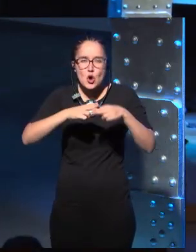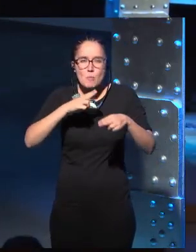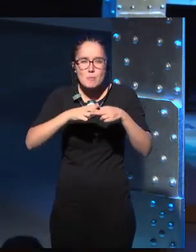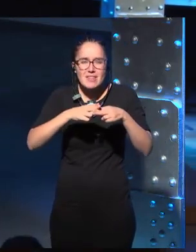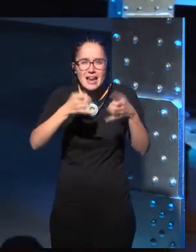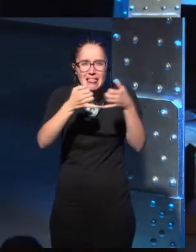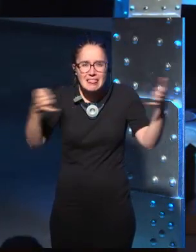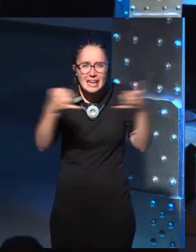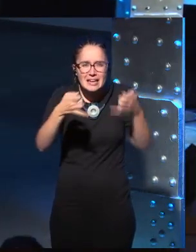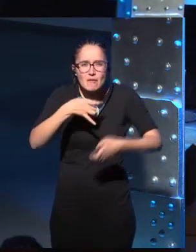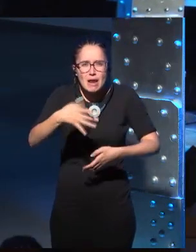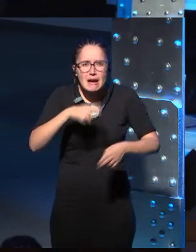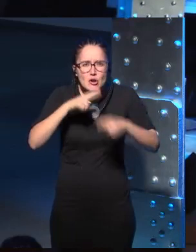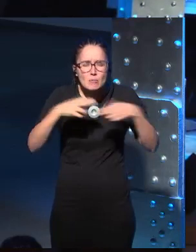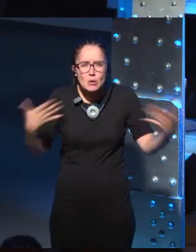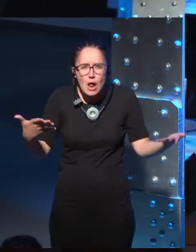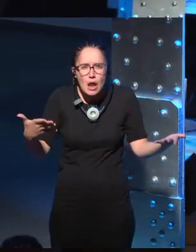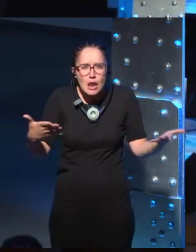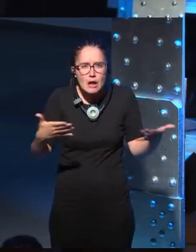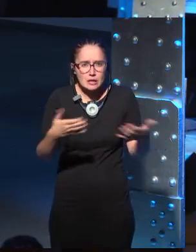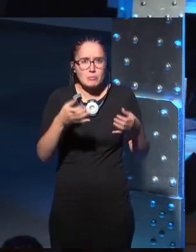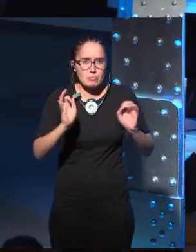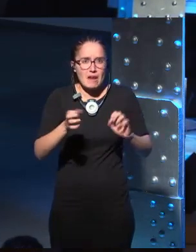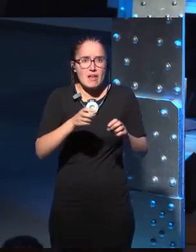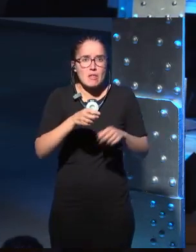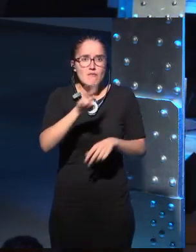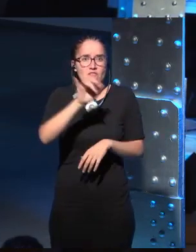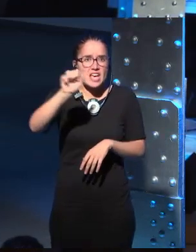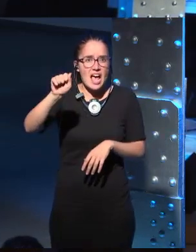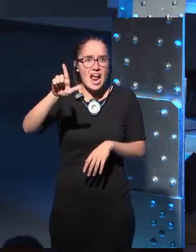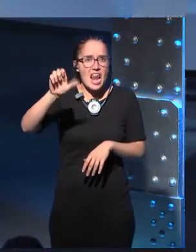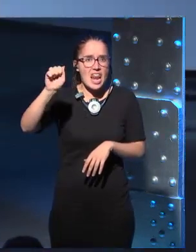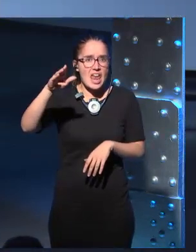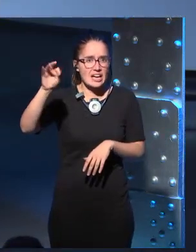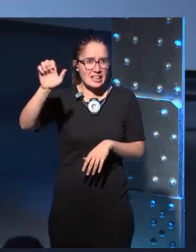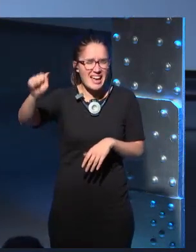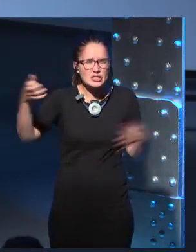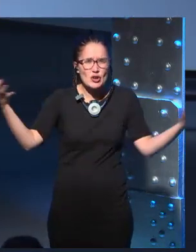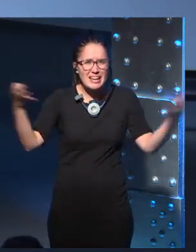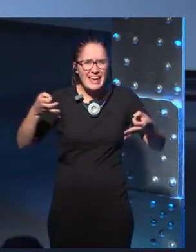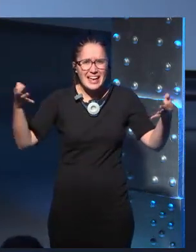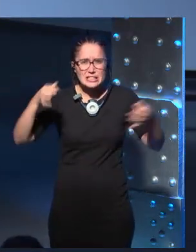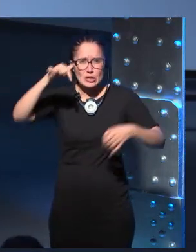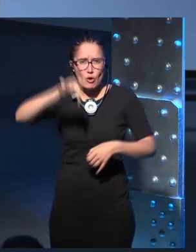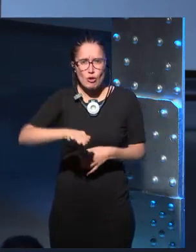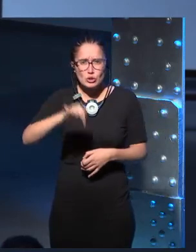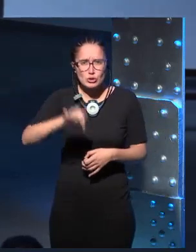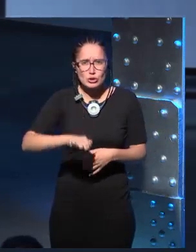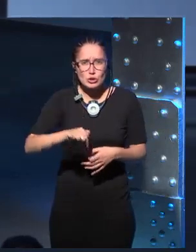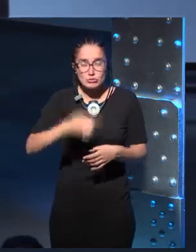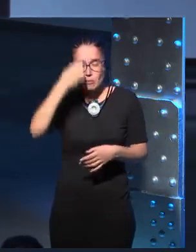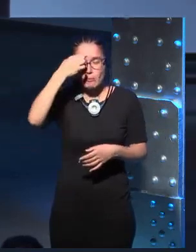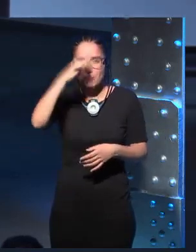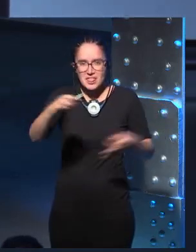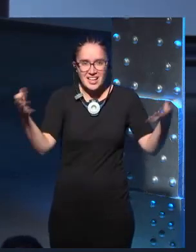called? Milky Way, yes. So what is it, the Milky Way? It so happens that today we know, but our